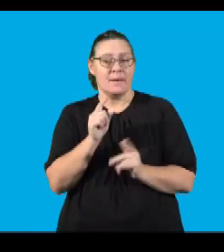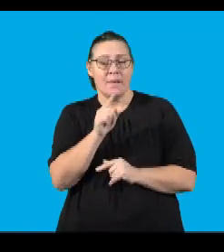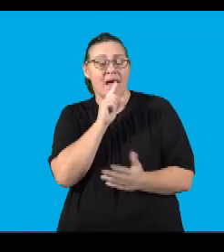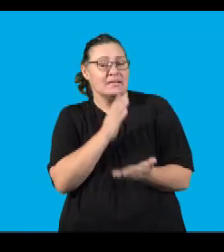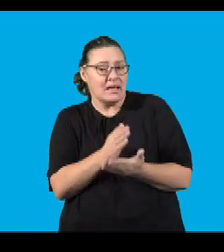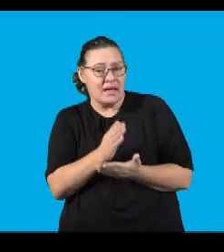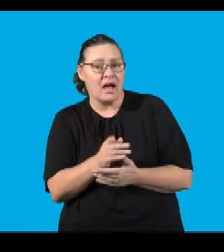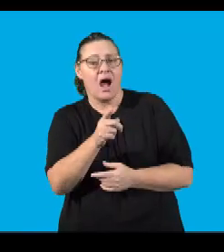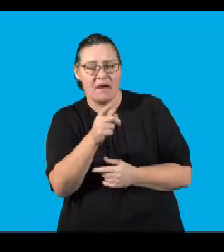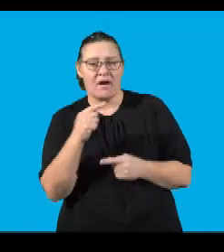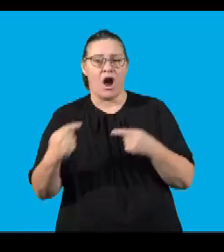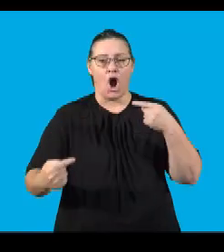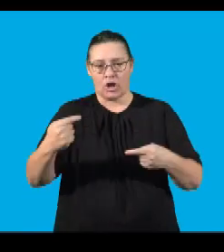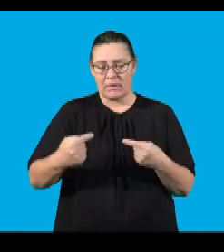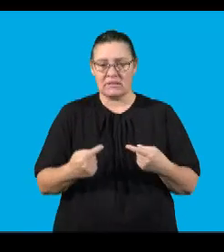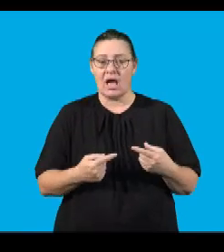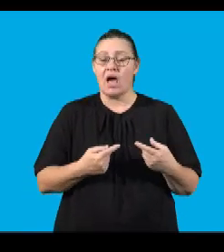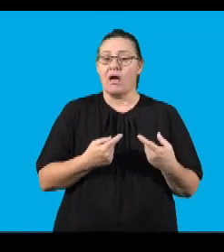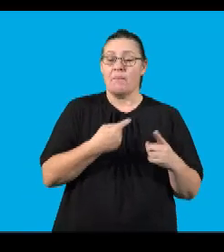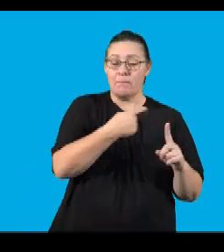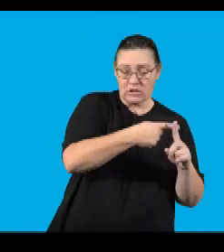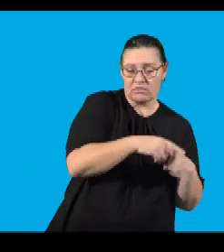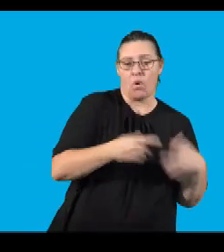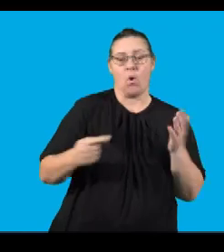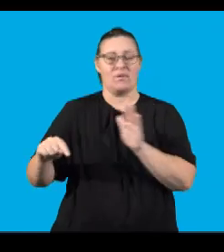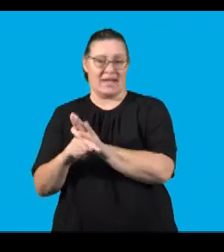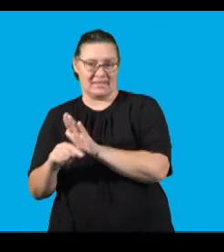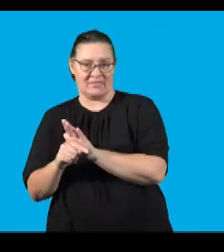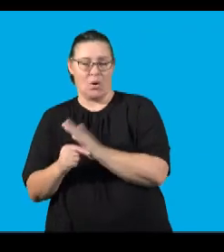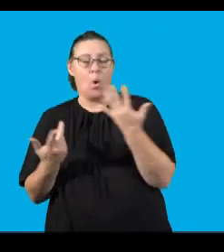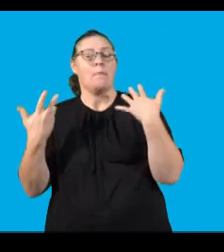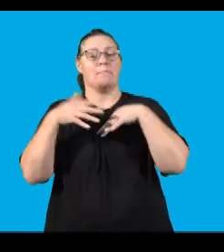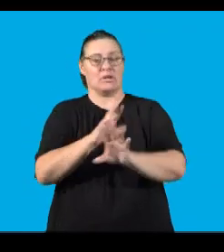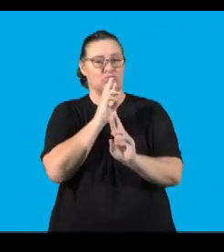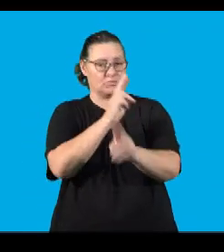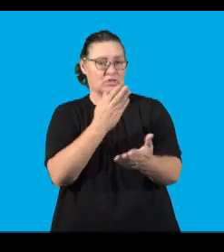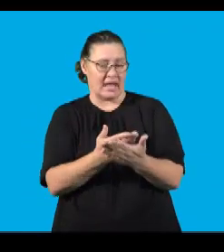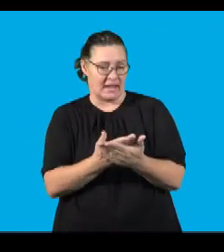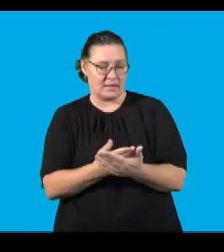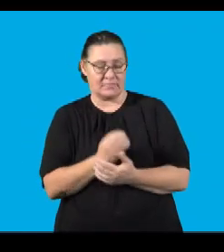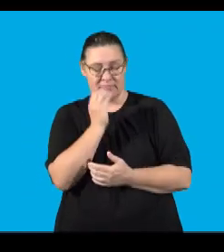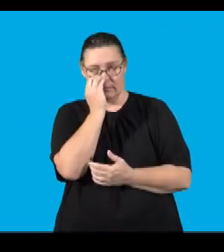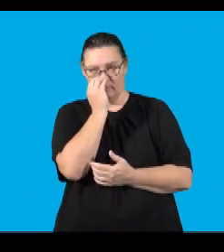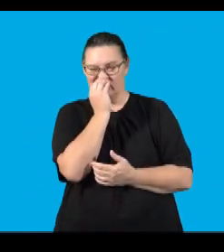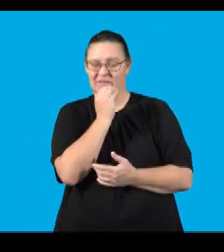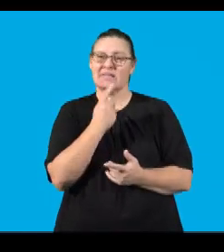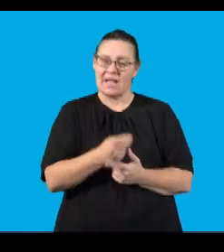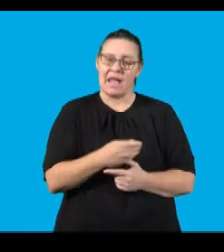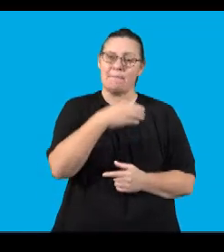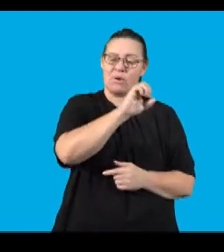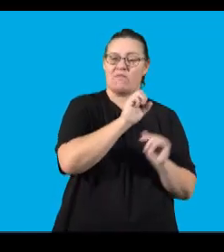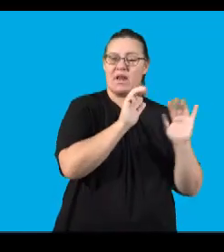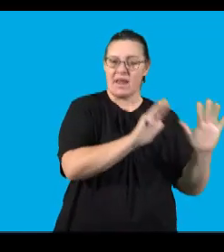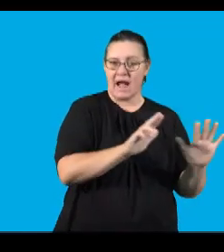means that you can look at arguments for and against. You can have a mixed response. So you can say that